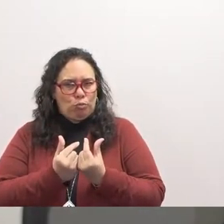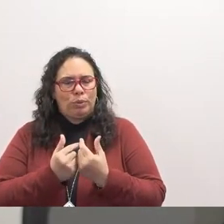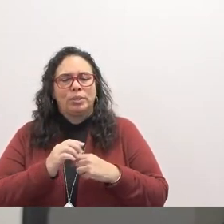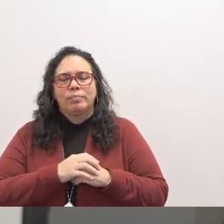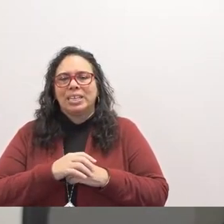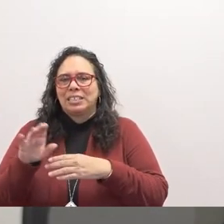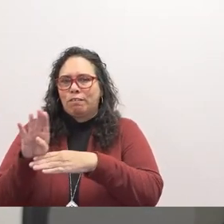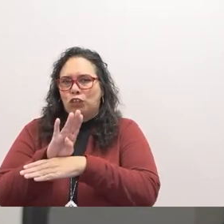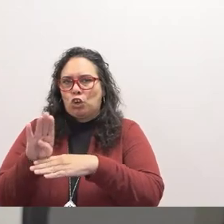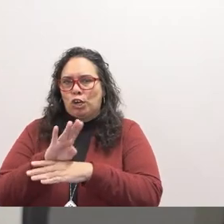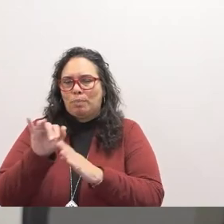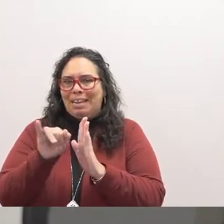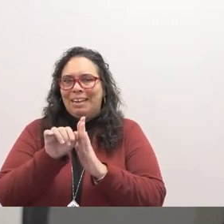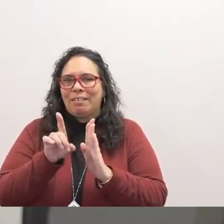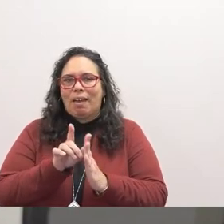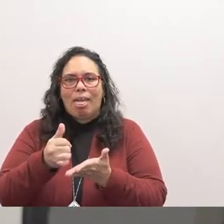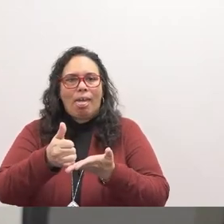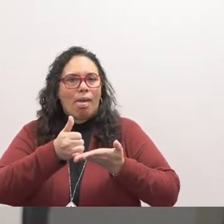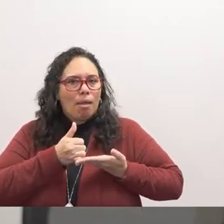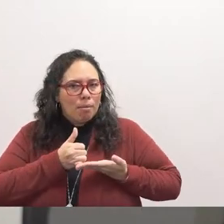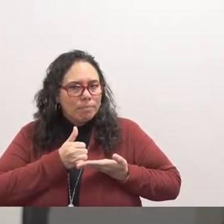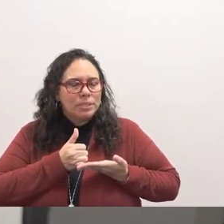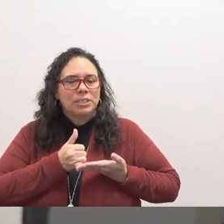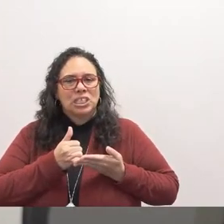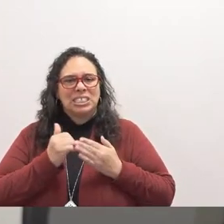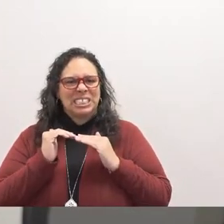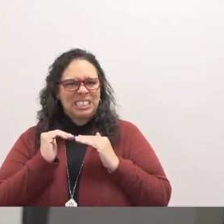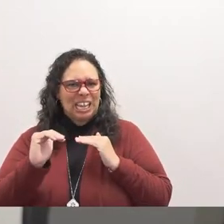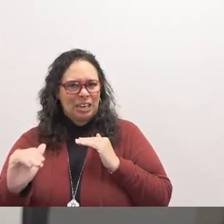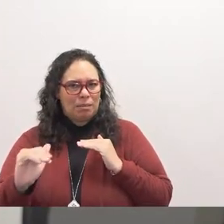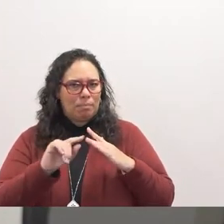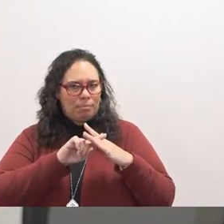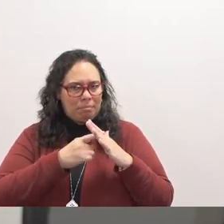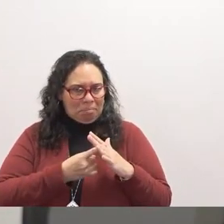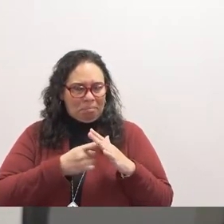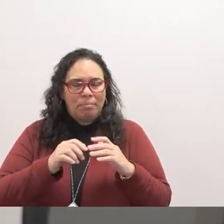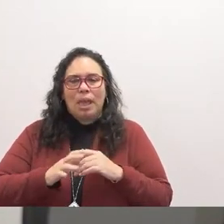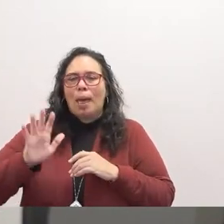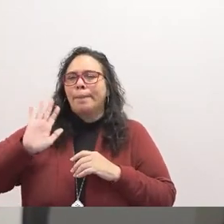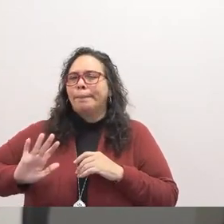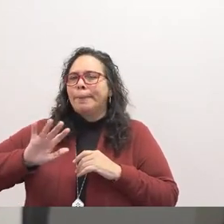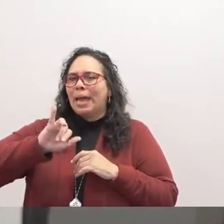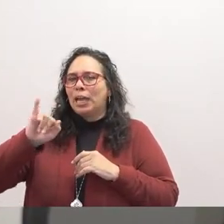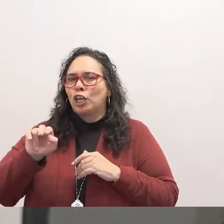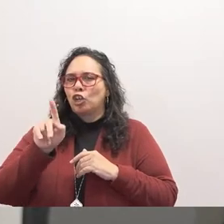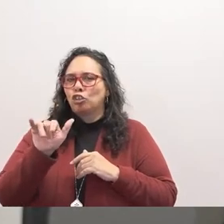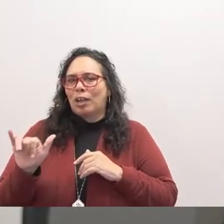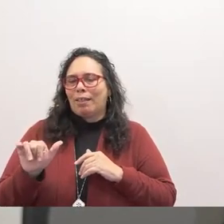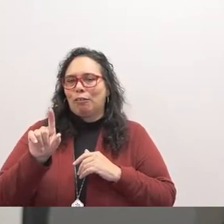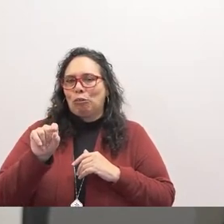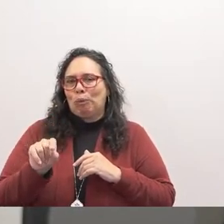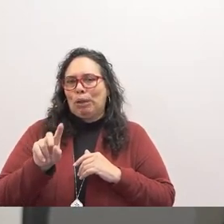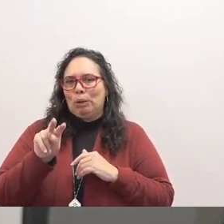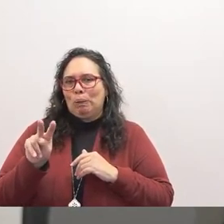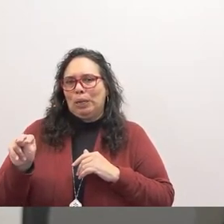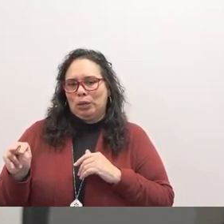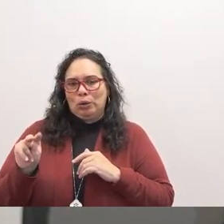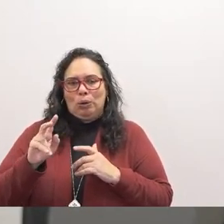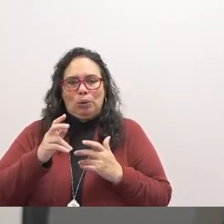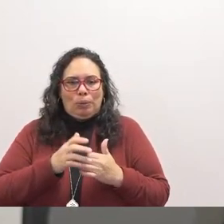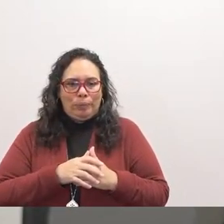we've identified to help us with our sustainability initiatives. Back in July of 2022, after a